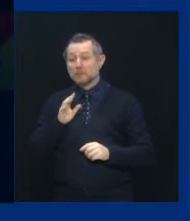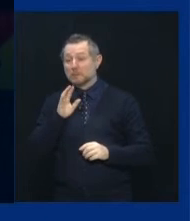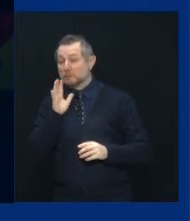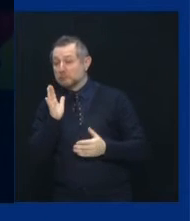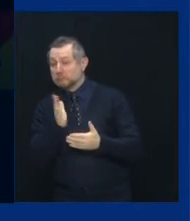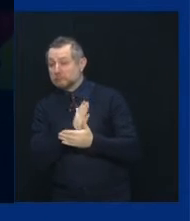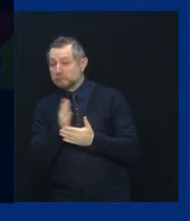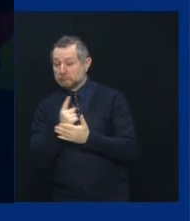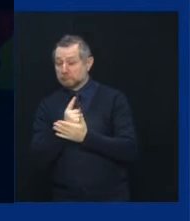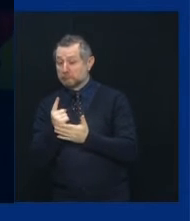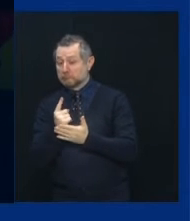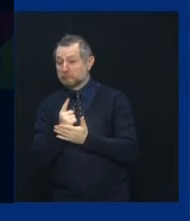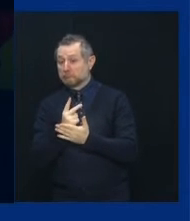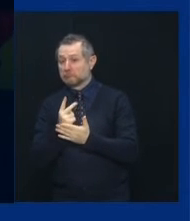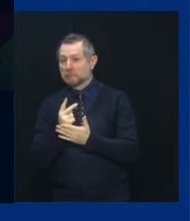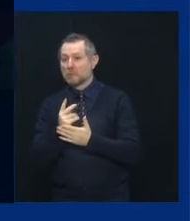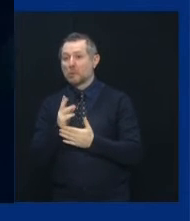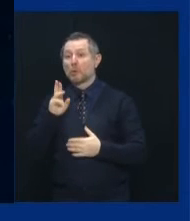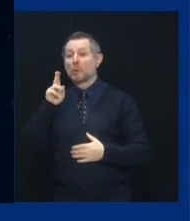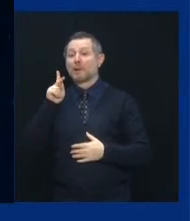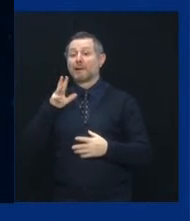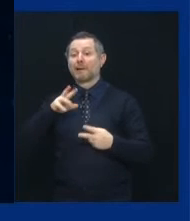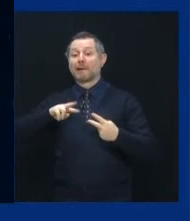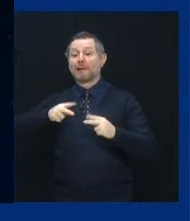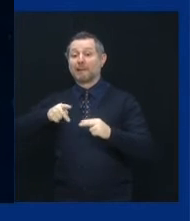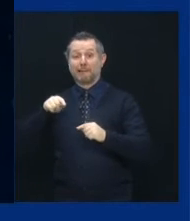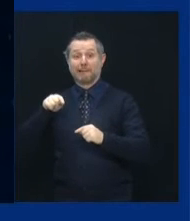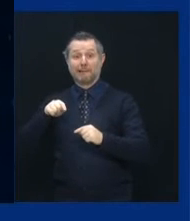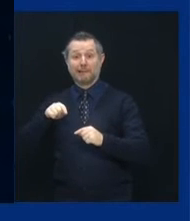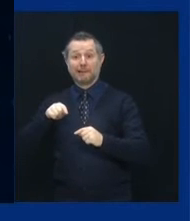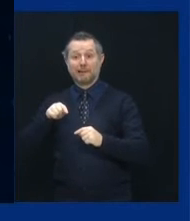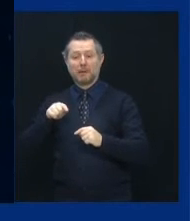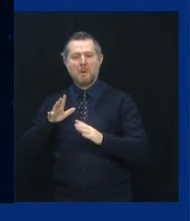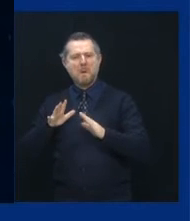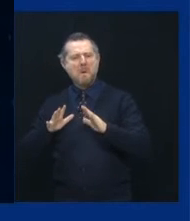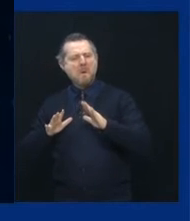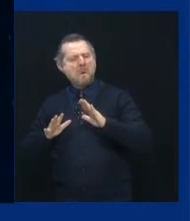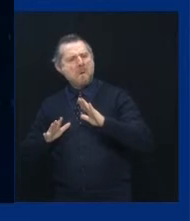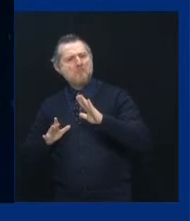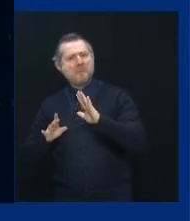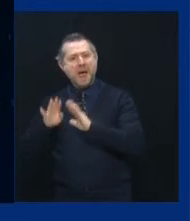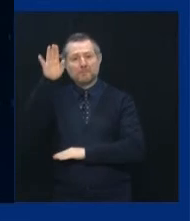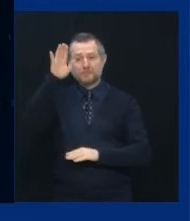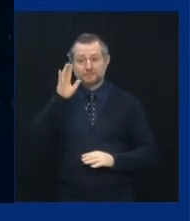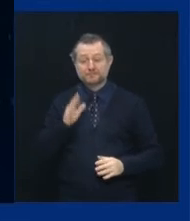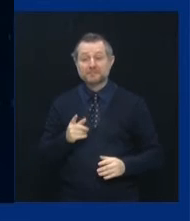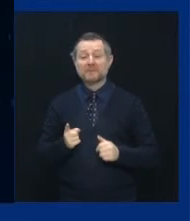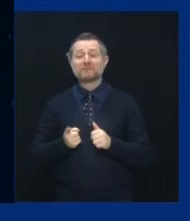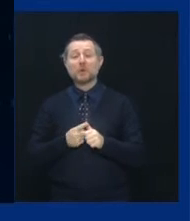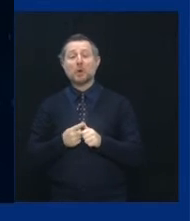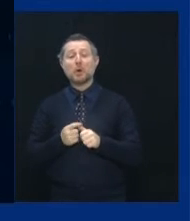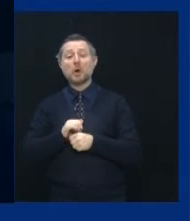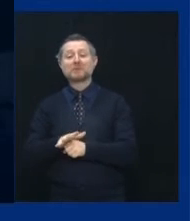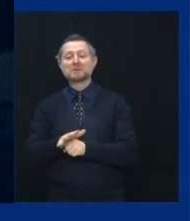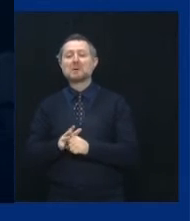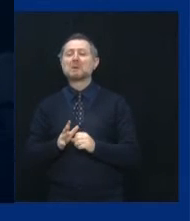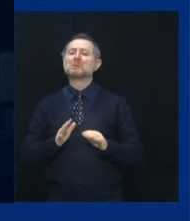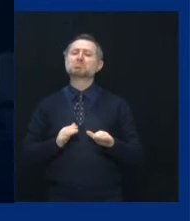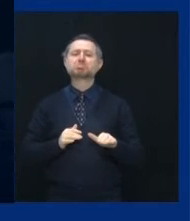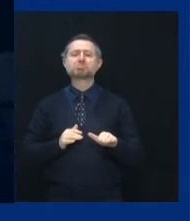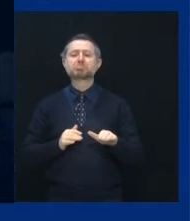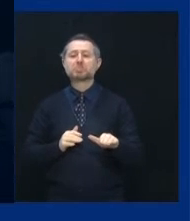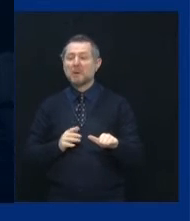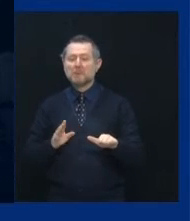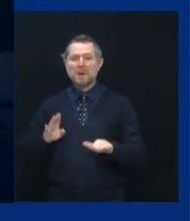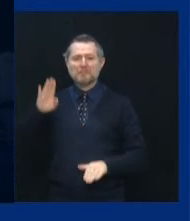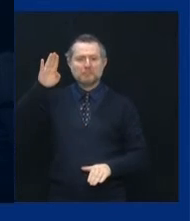took over the original COVID strain. That's how strong it is. We see it in Germany.